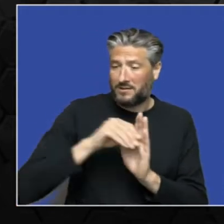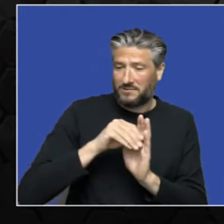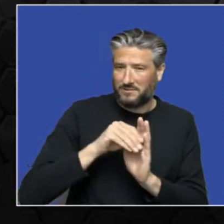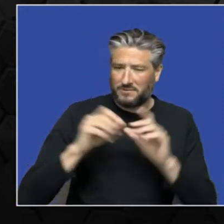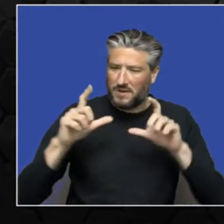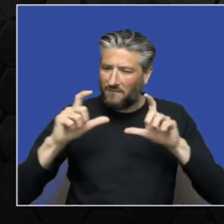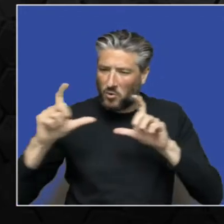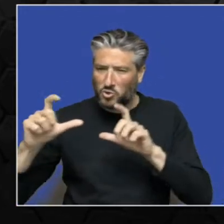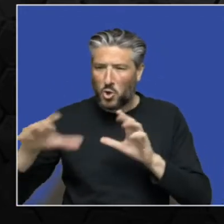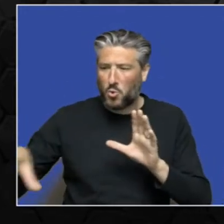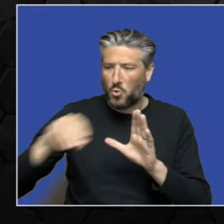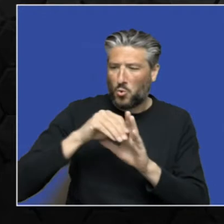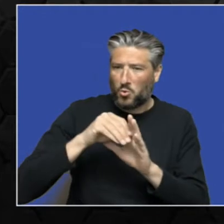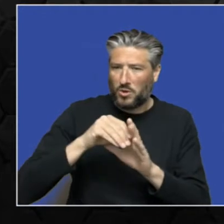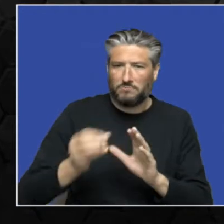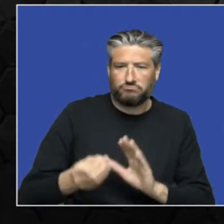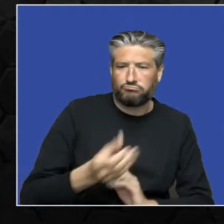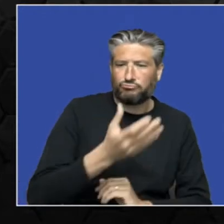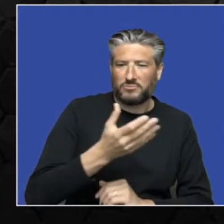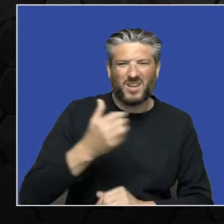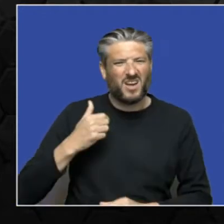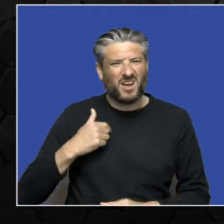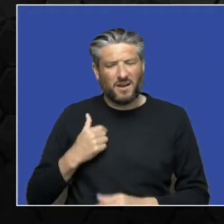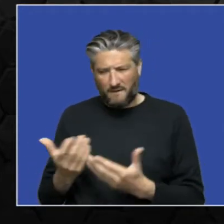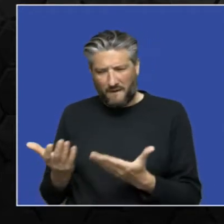will upload some from my computer.